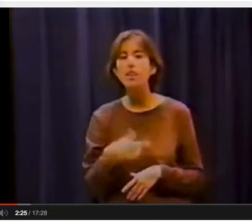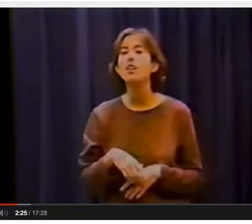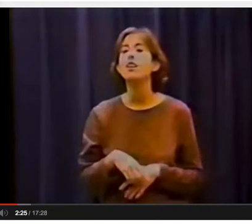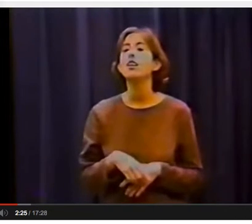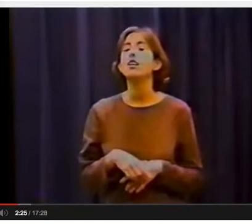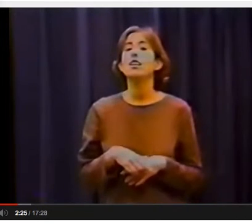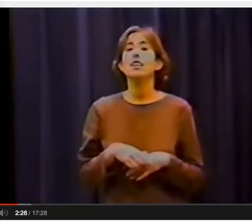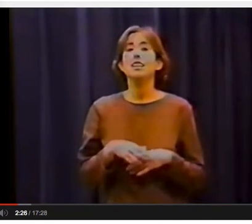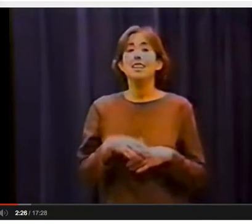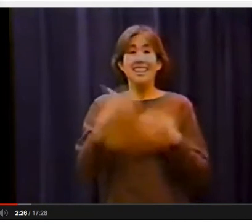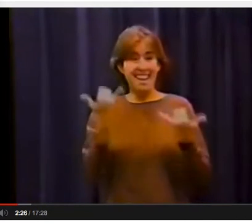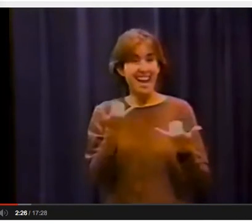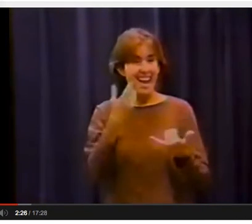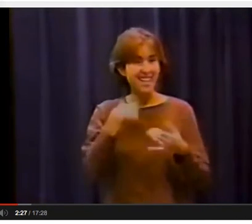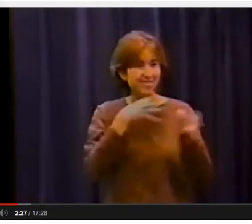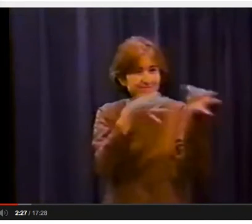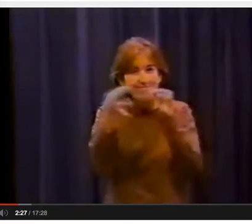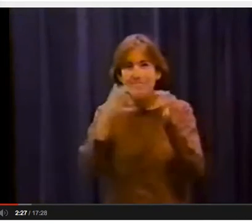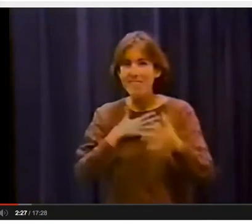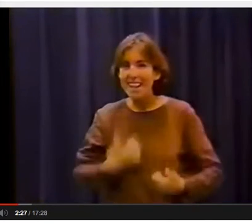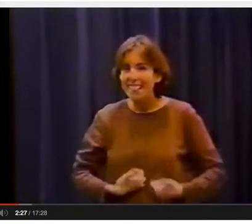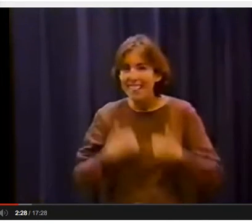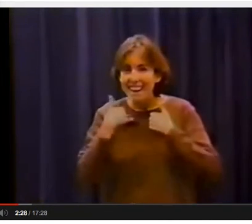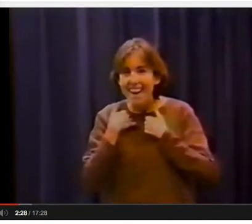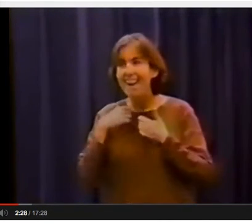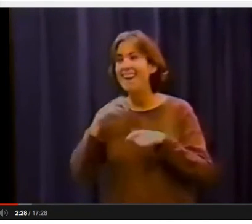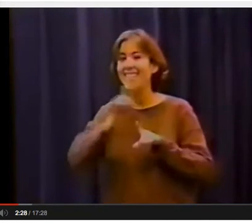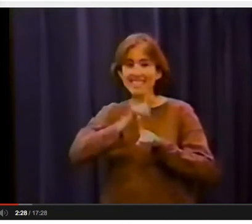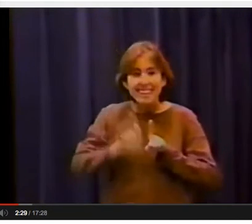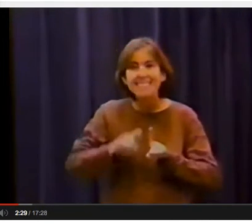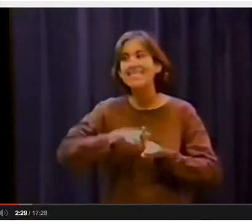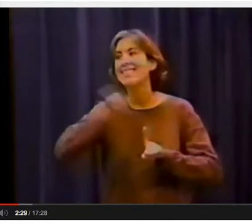been a really great experience for me.